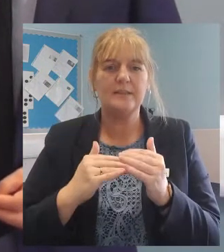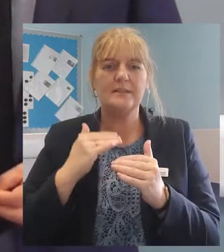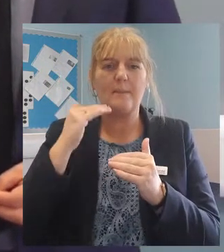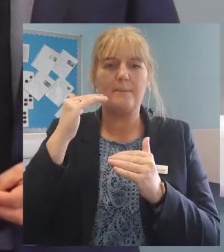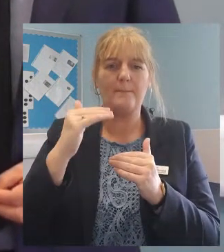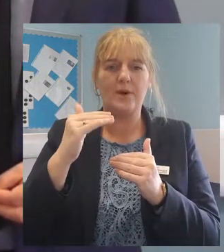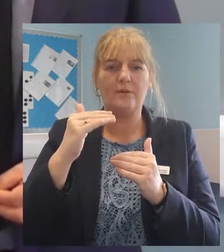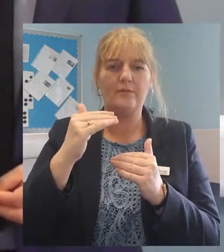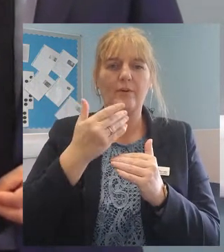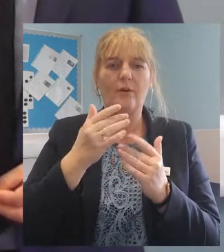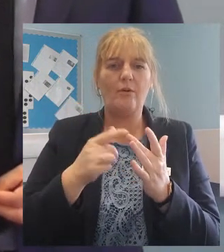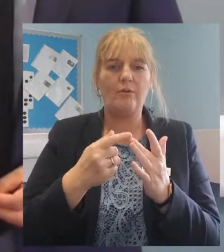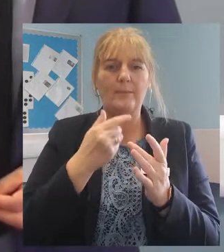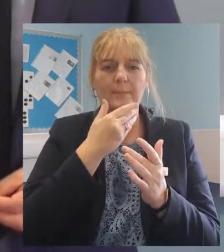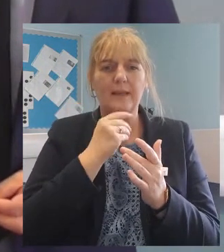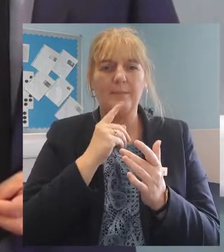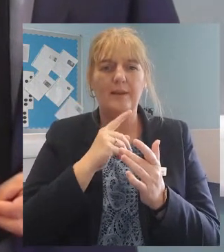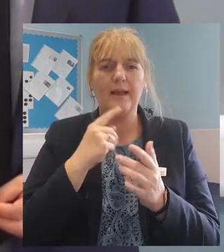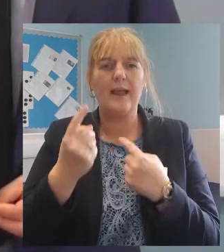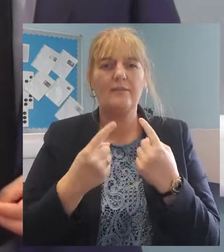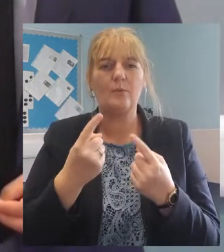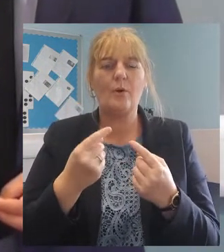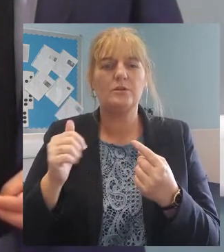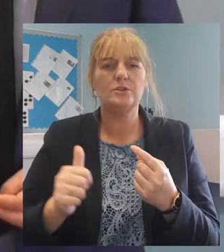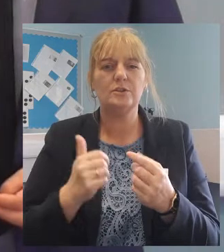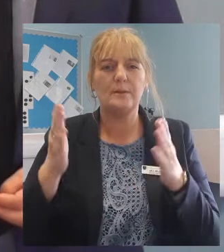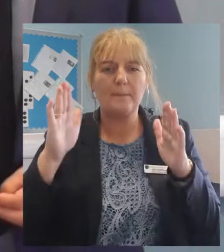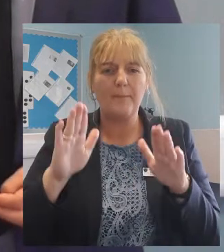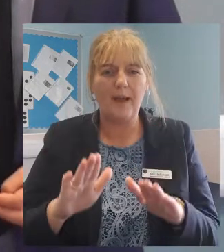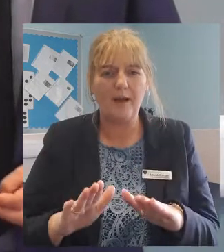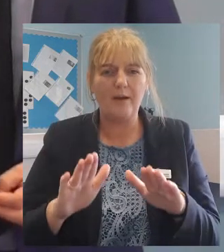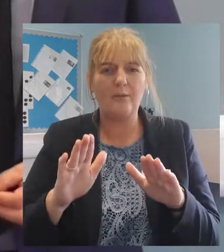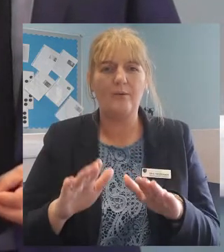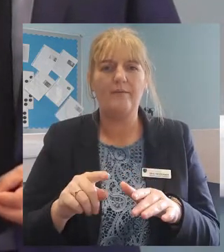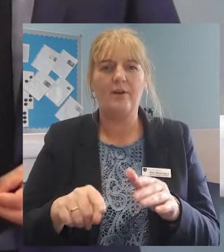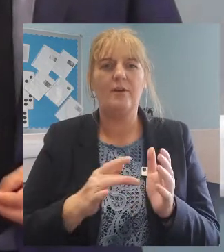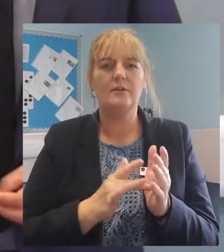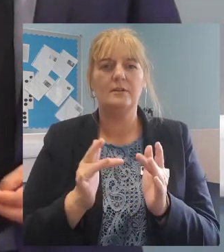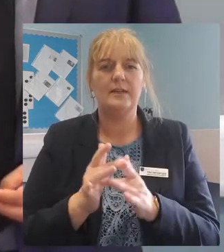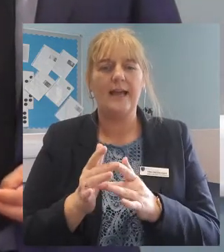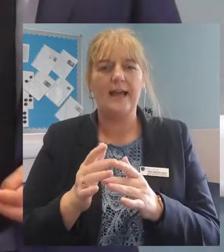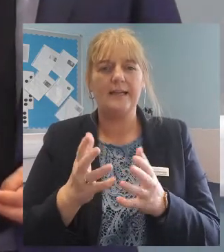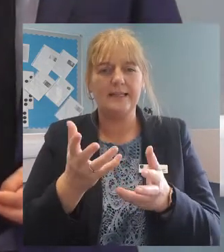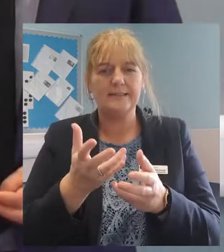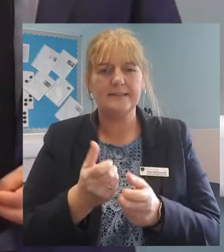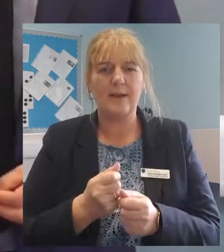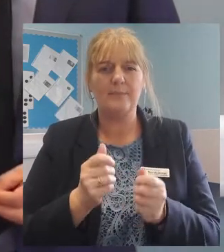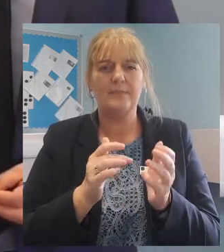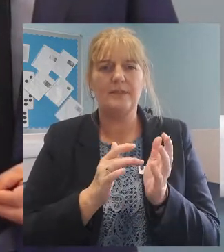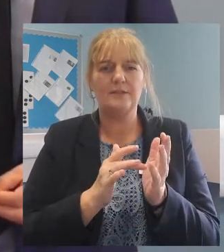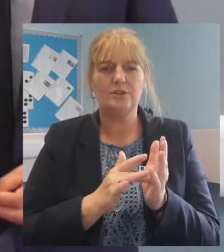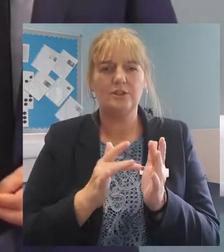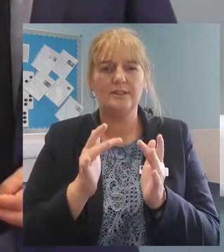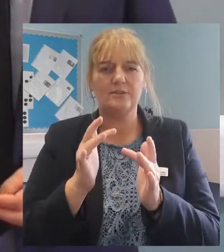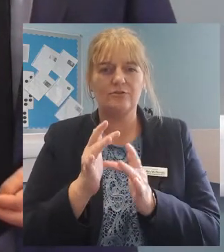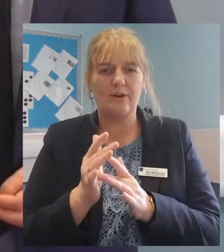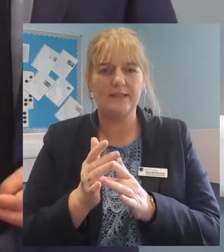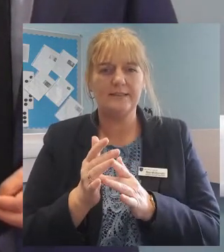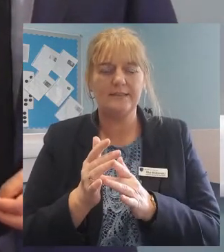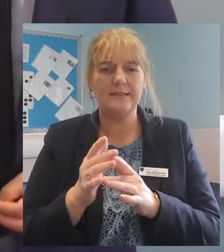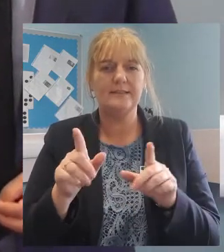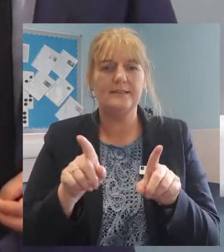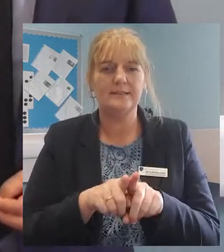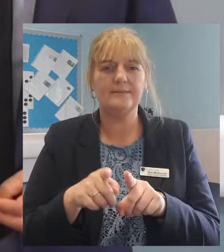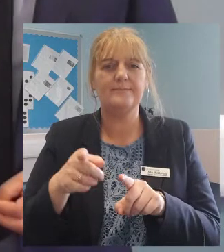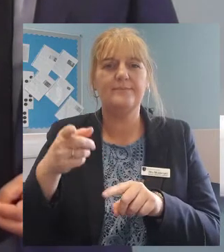Jesus every knee should bow, in heaven and on earth and underneath, and every tongue acknowledge that Jesus Christ is Lord,